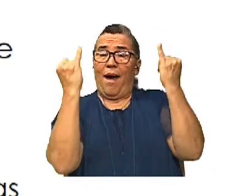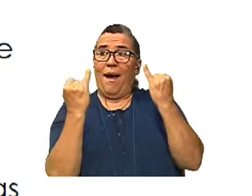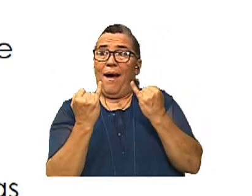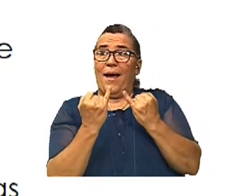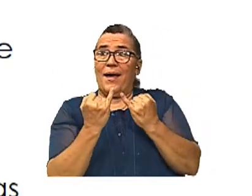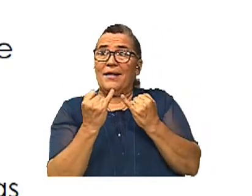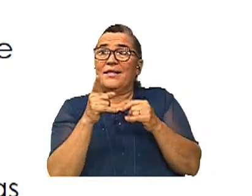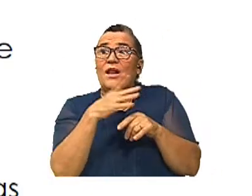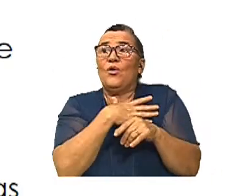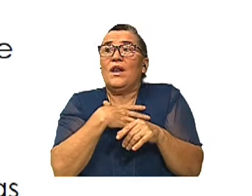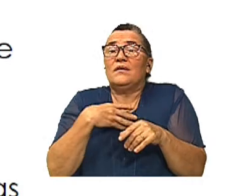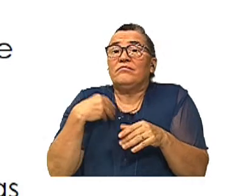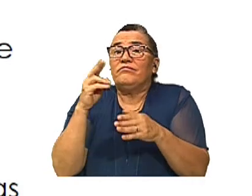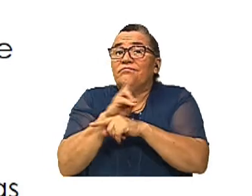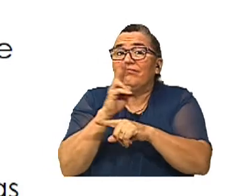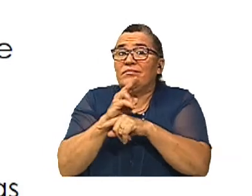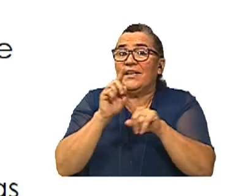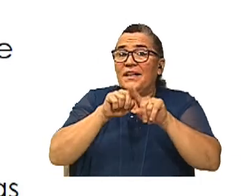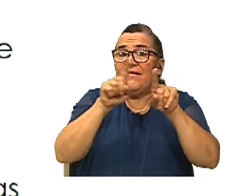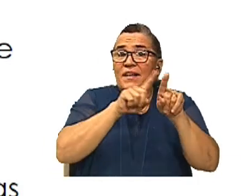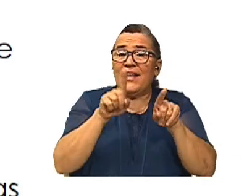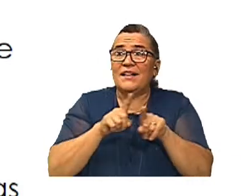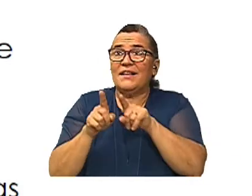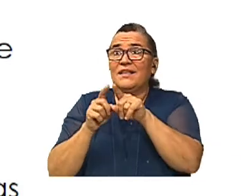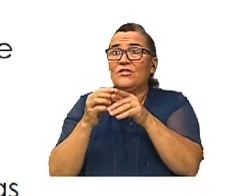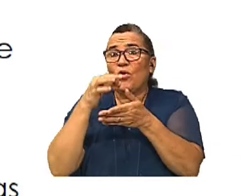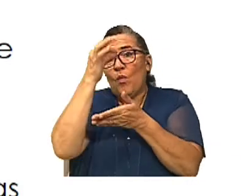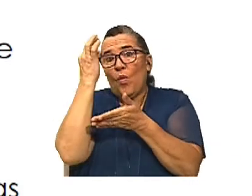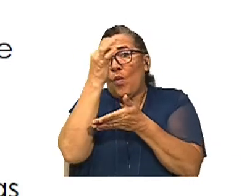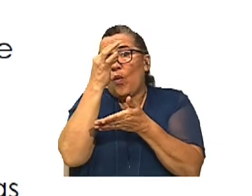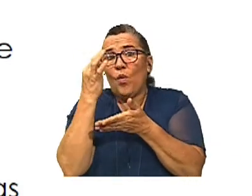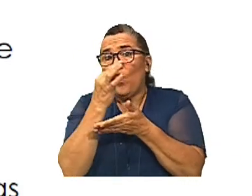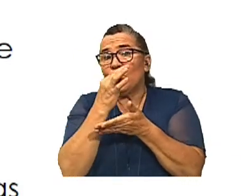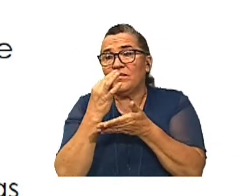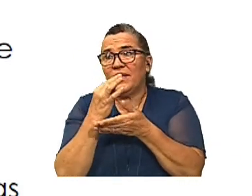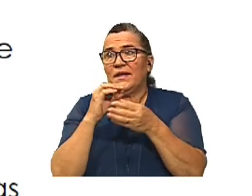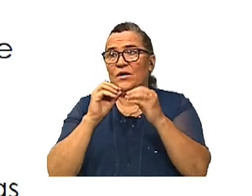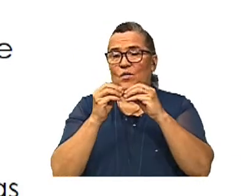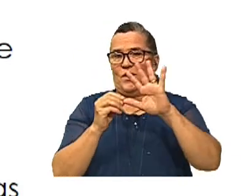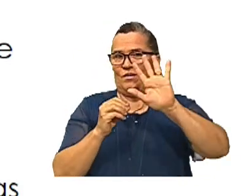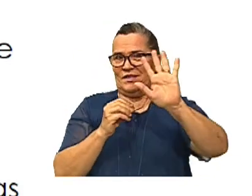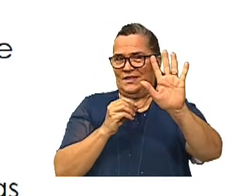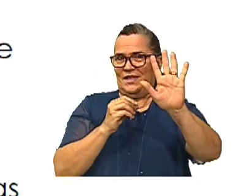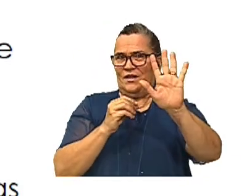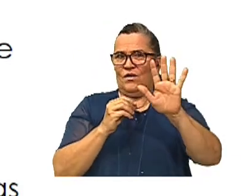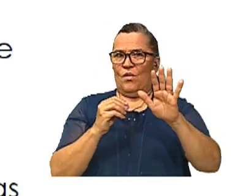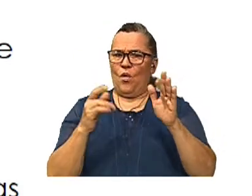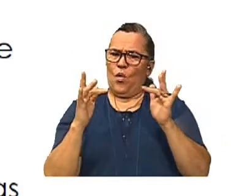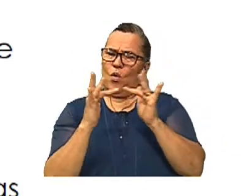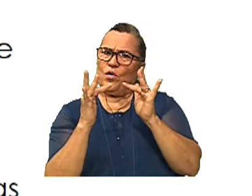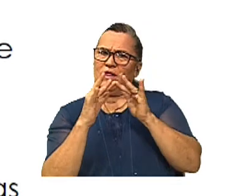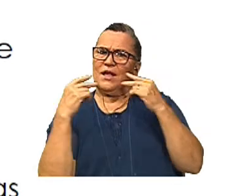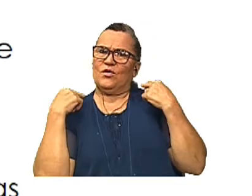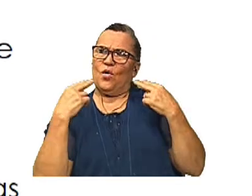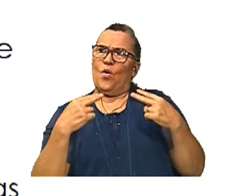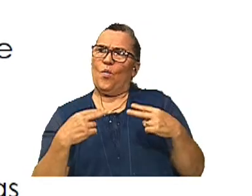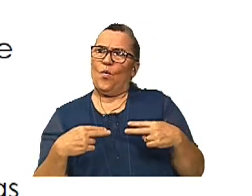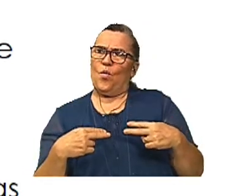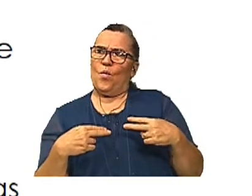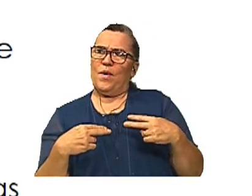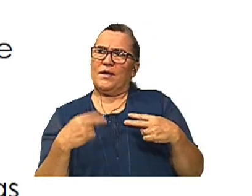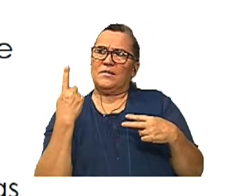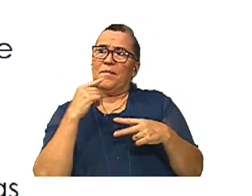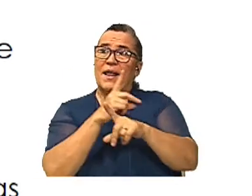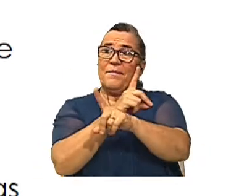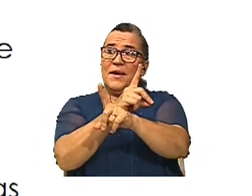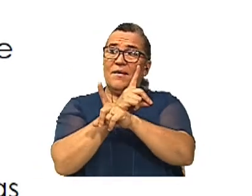like using certain cosmetics. Number 5, to human contact and prevent the virus from,